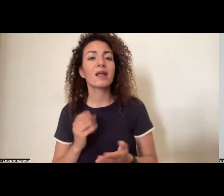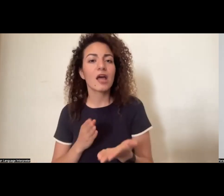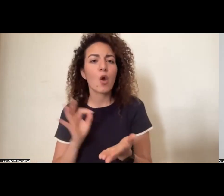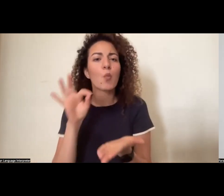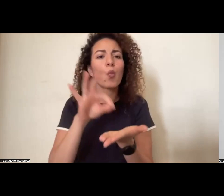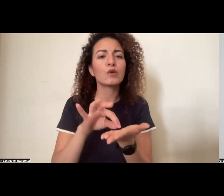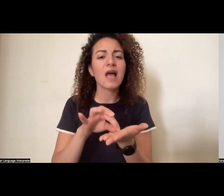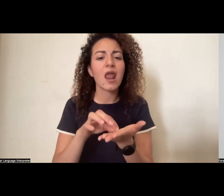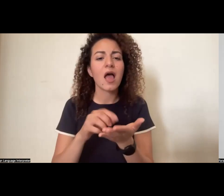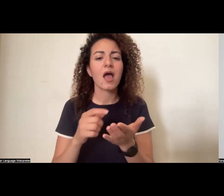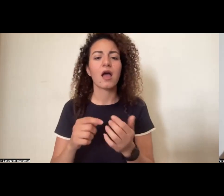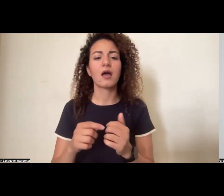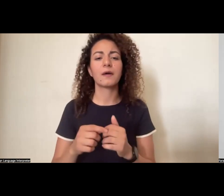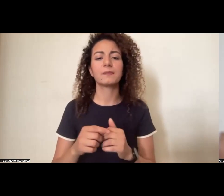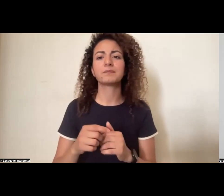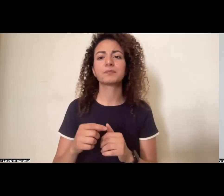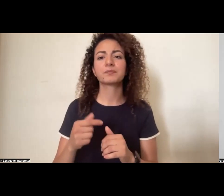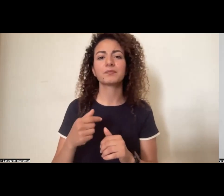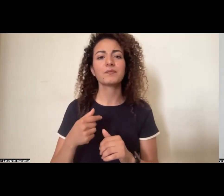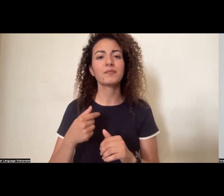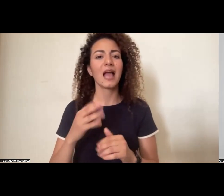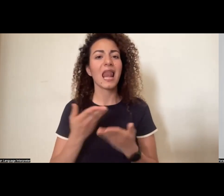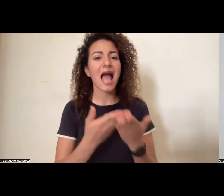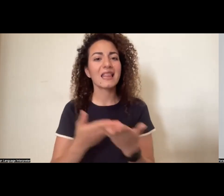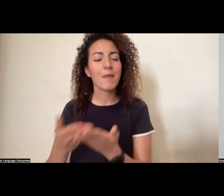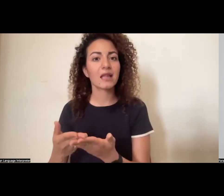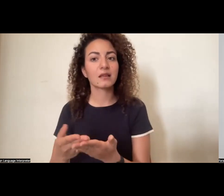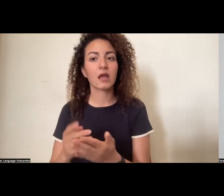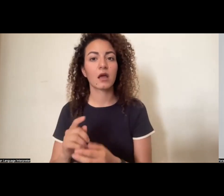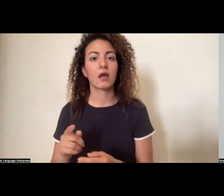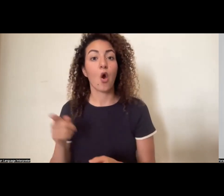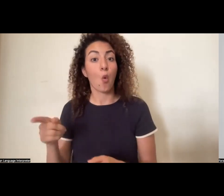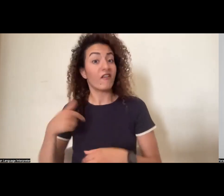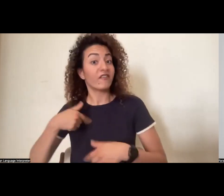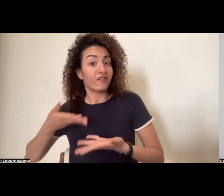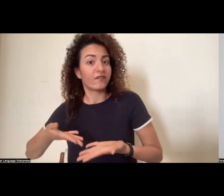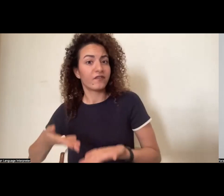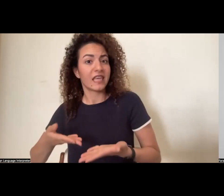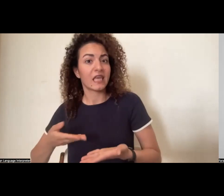he needs as a schizophrenic person, even though he benefits from